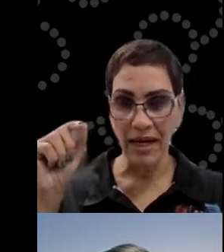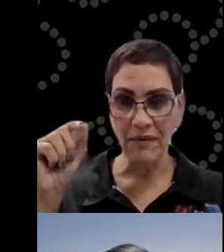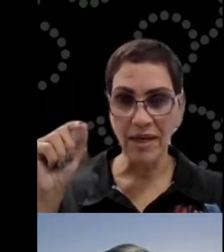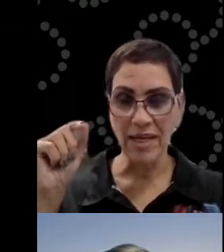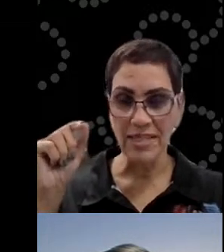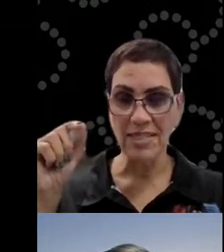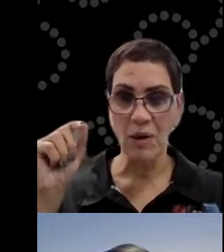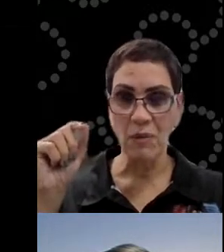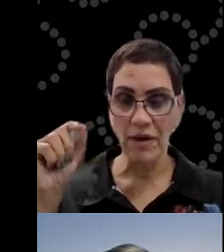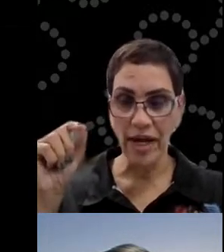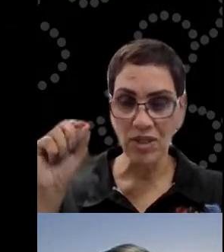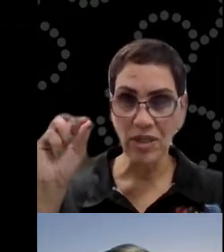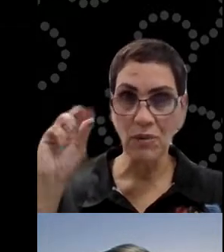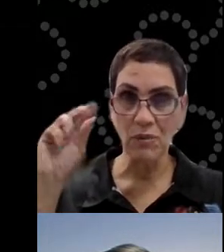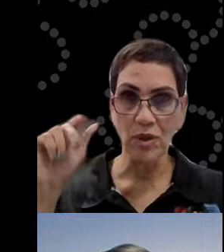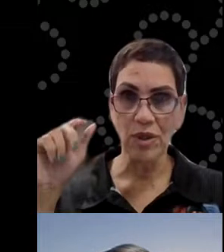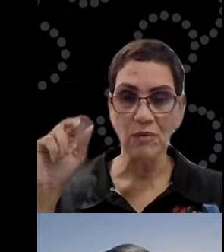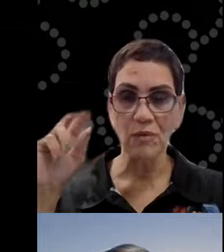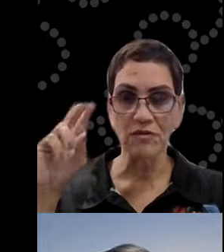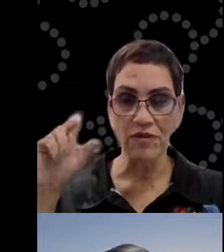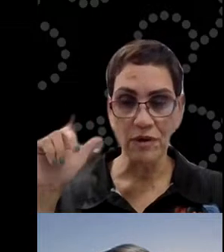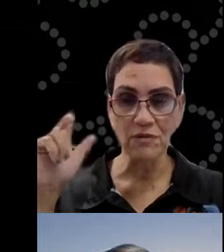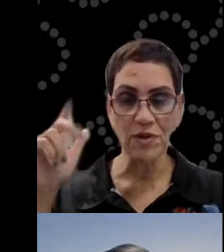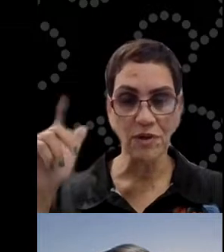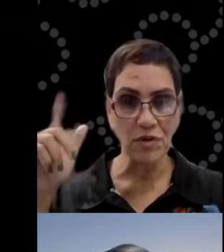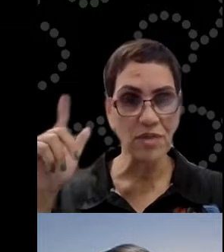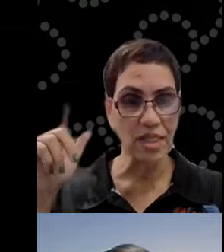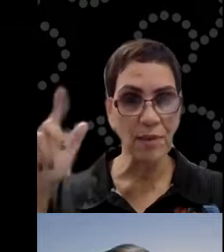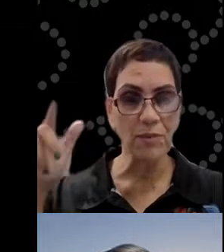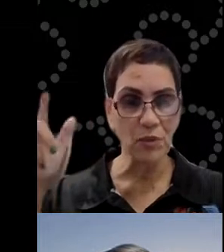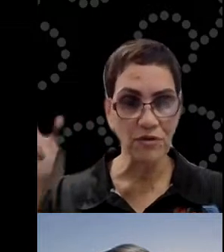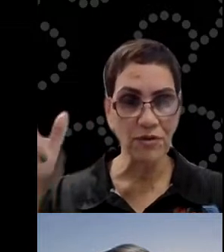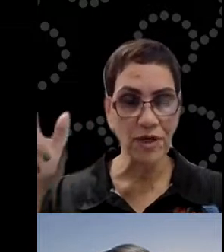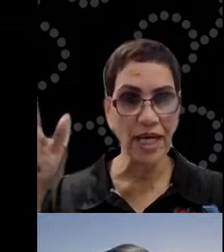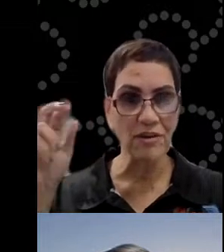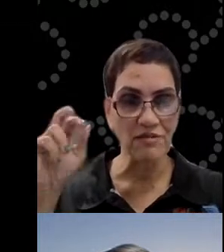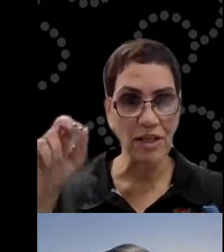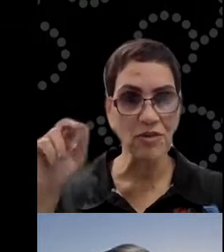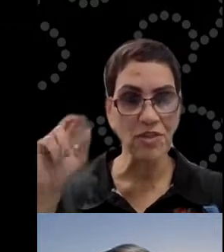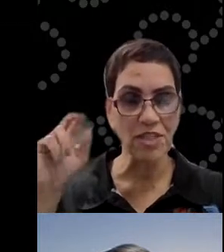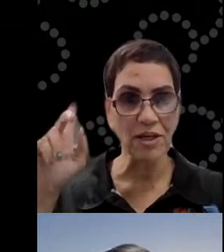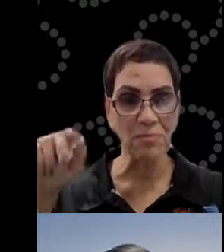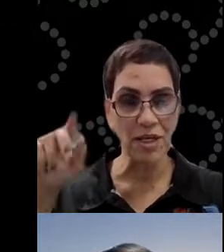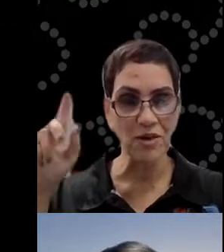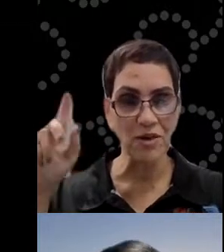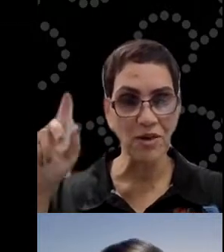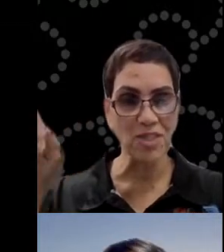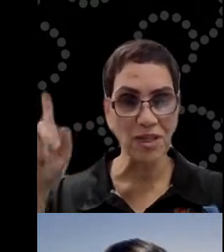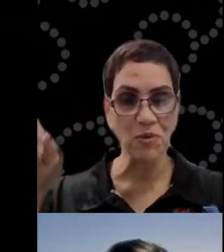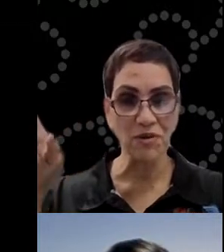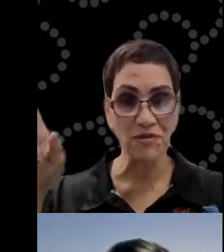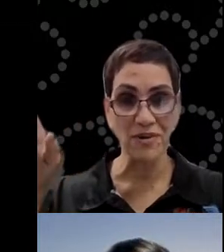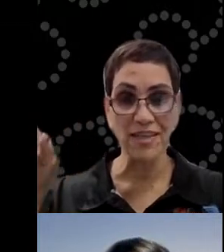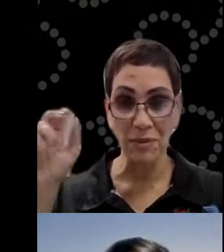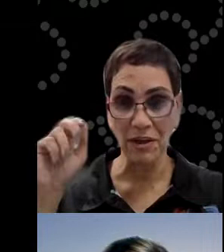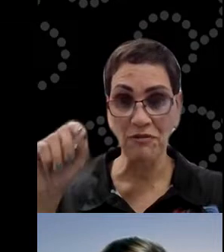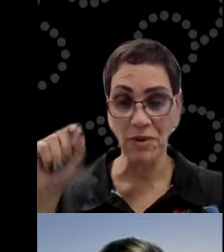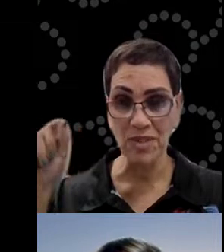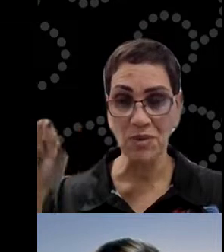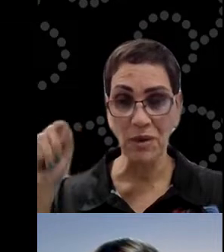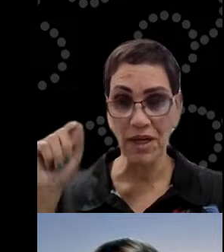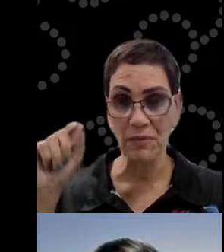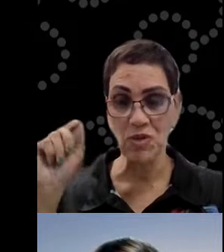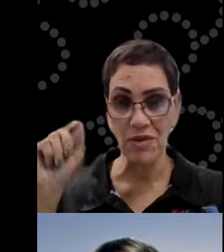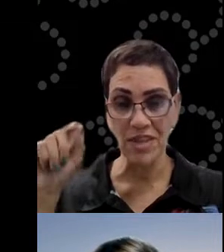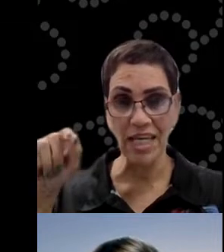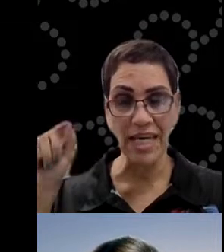develop Mulungari, is that we're actually working with the philosophy of nursing and midwifery and the values that underpin nursing and midwifery that